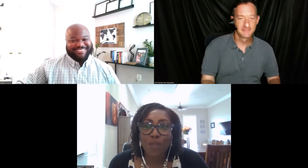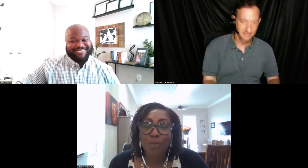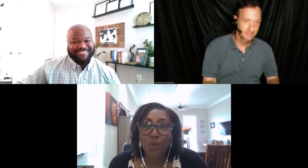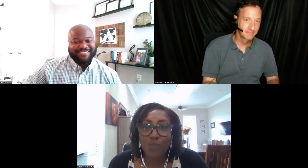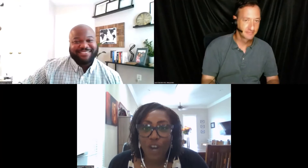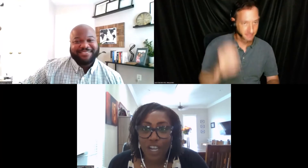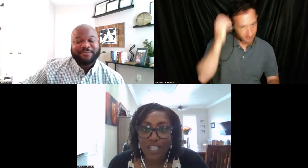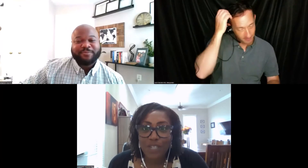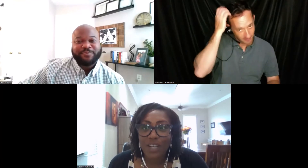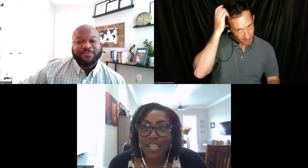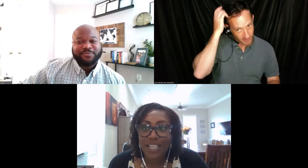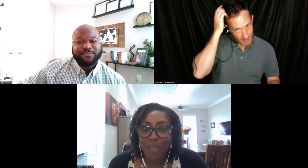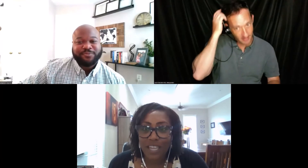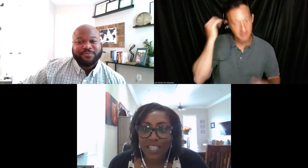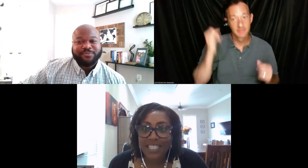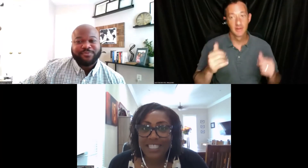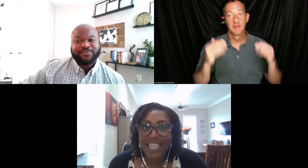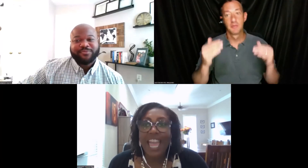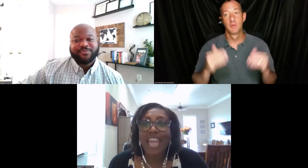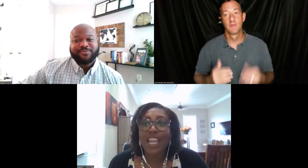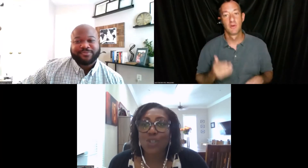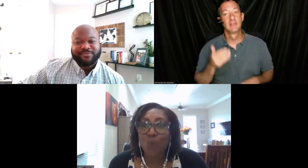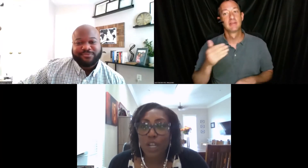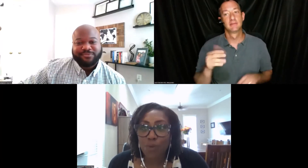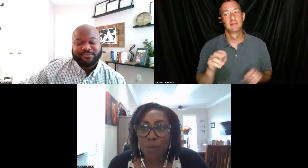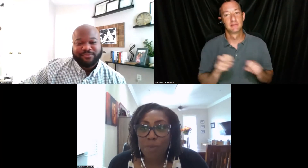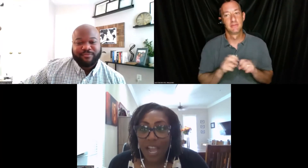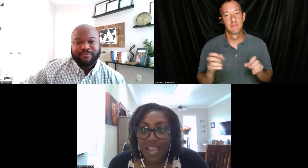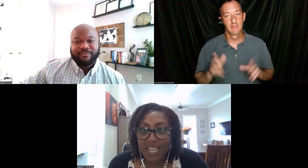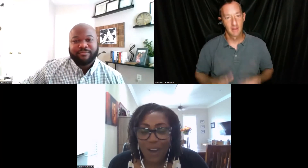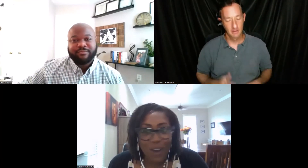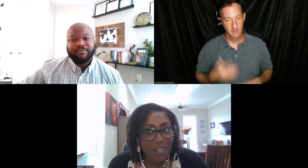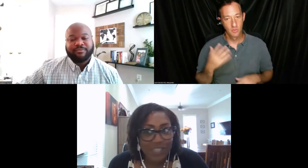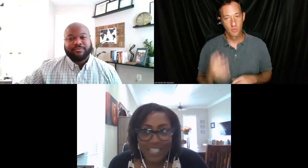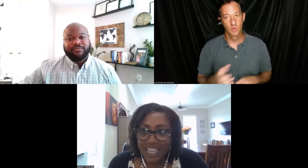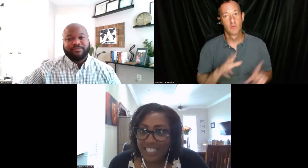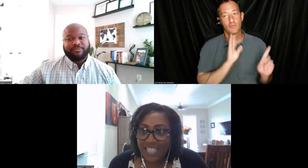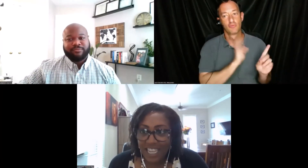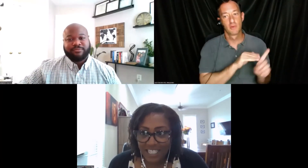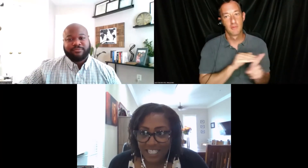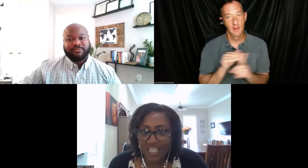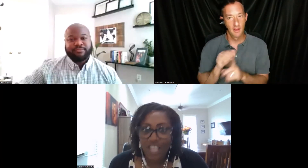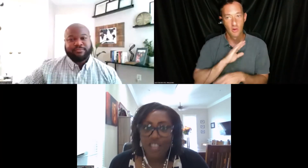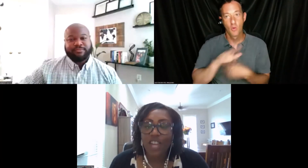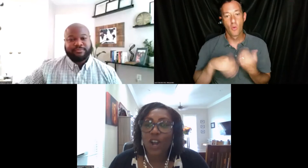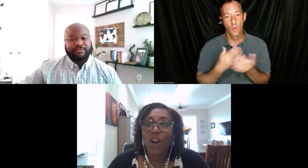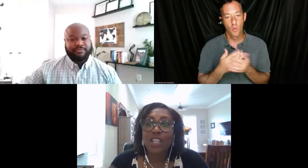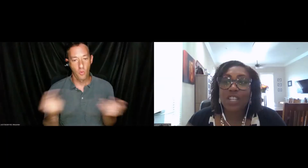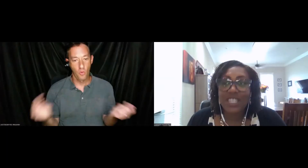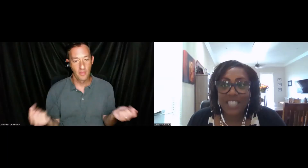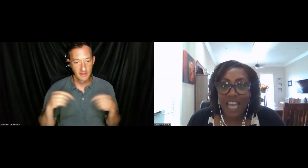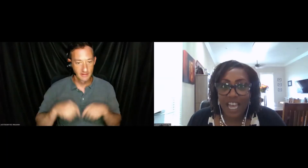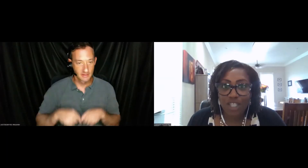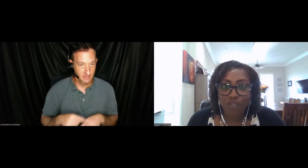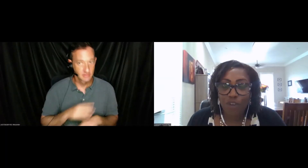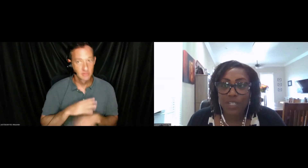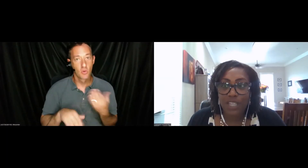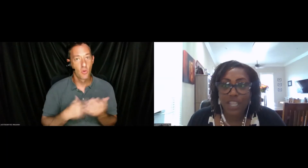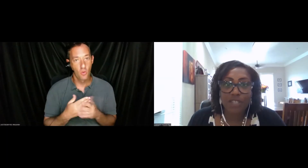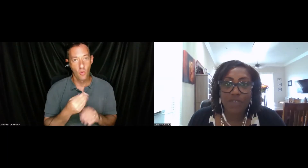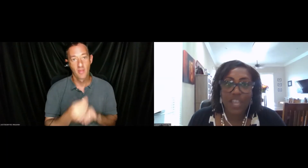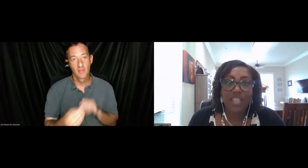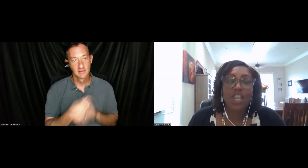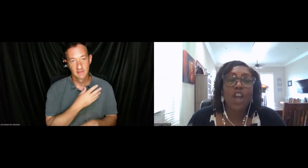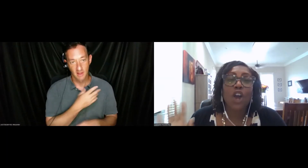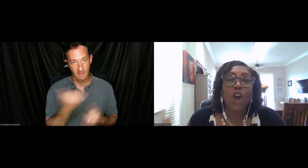will move on to our next panelist, and I do want to remind all of today's attendees that all of the slides from